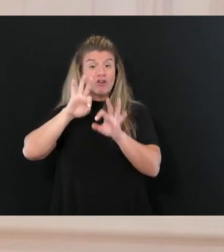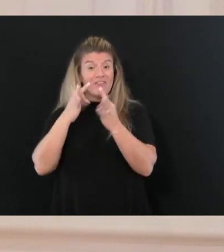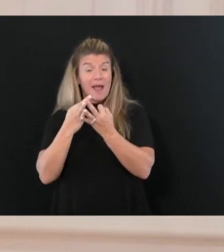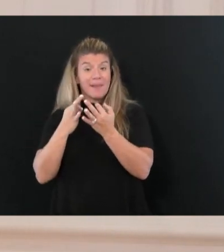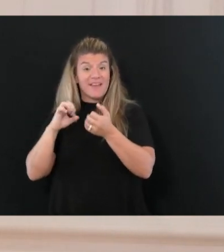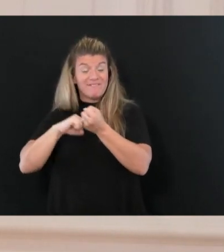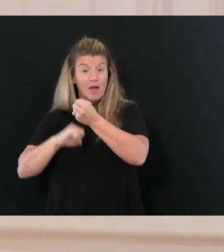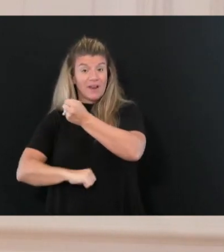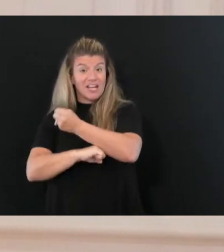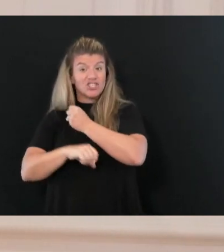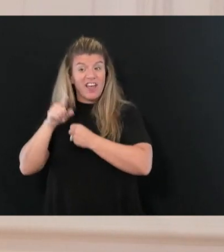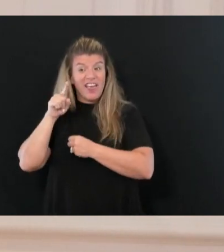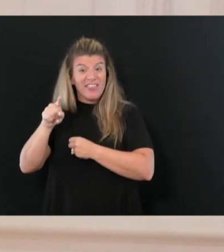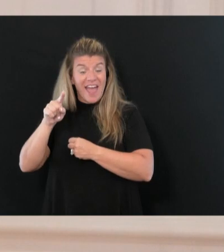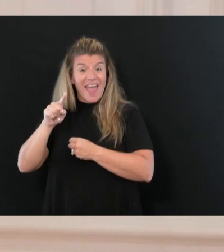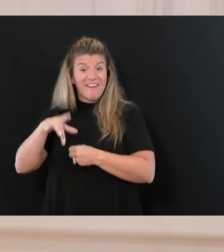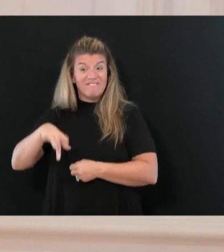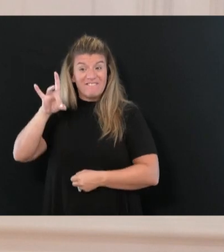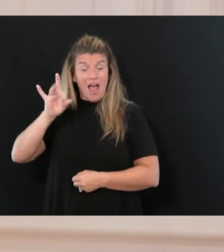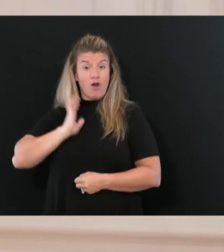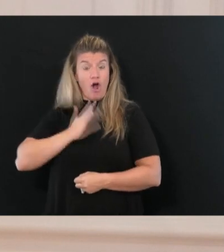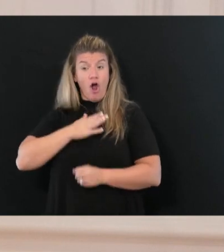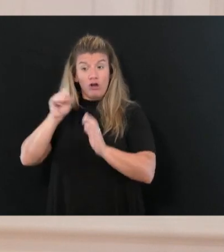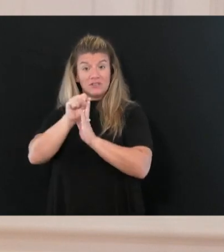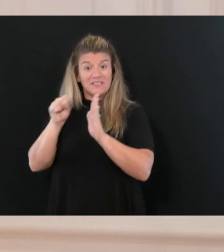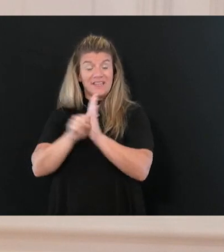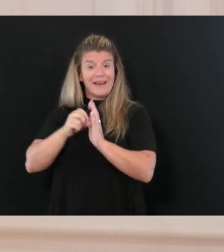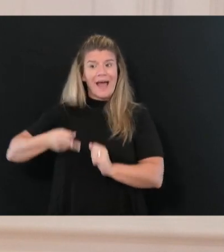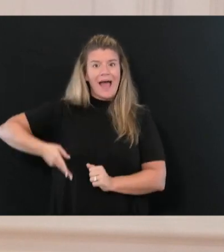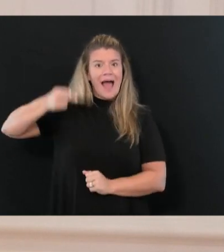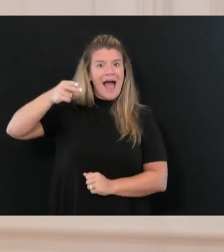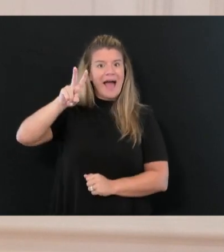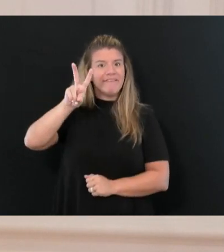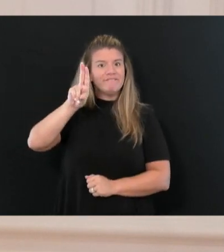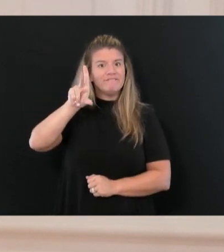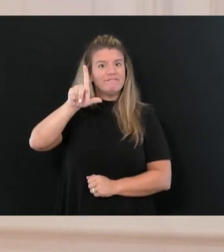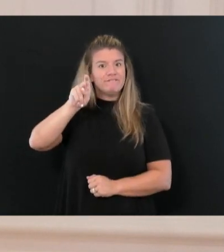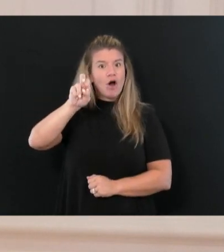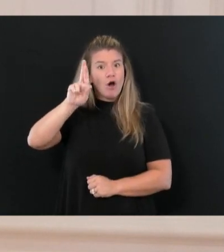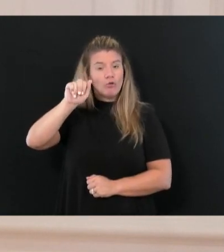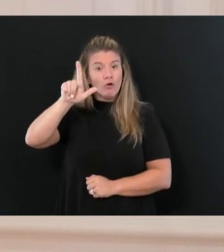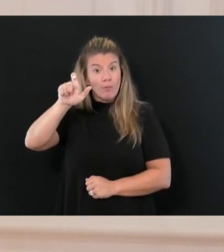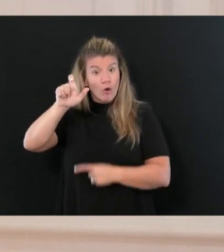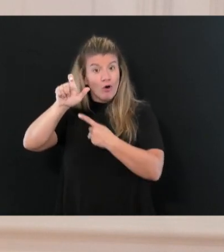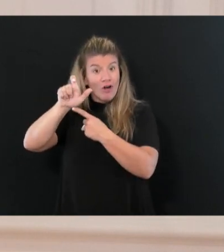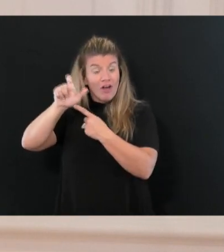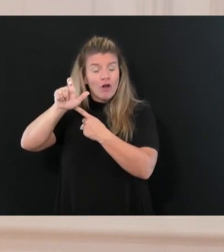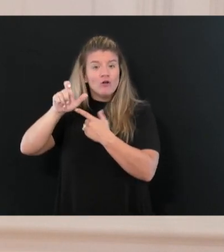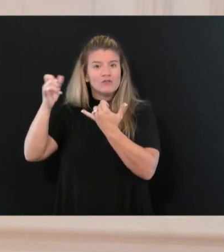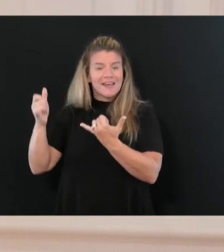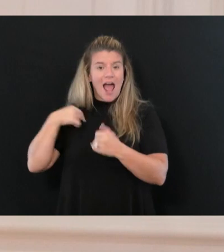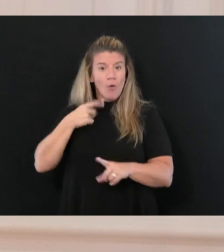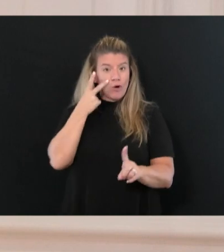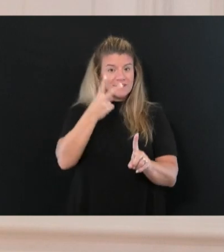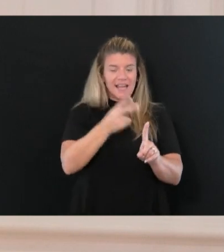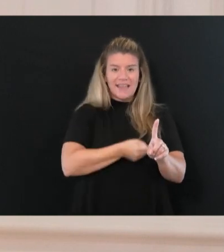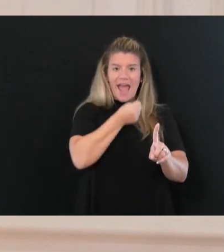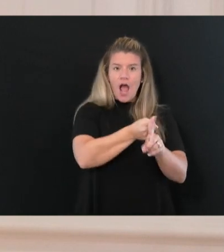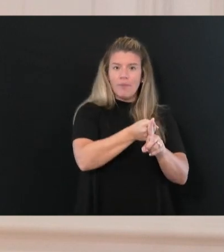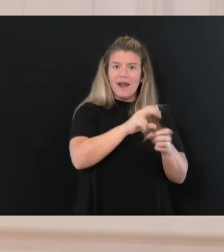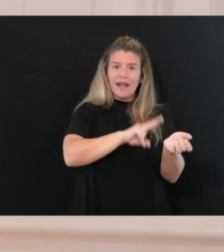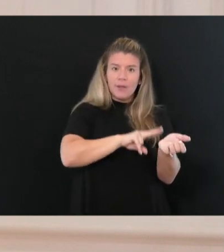as the most vulnerable state in the country to begin with. And also some of these outbreaks that we're seeing in nursing homes